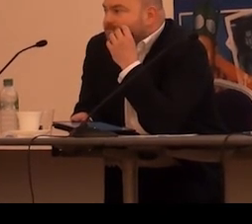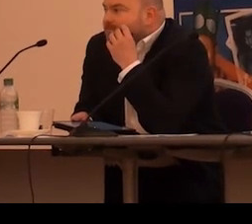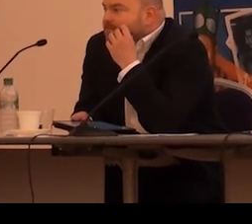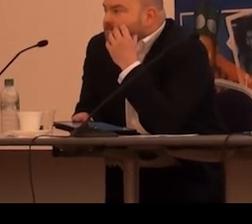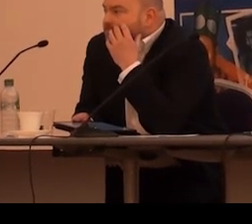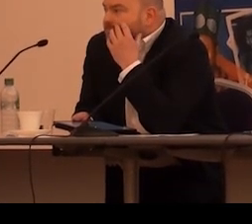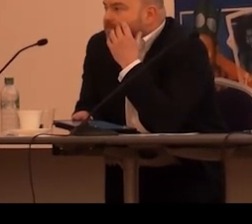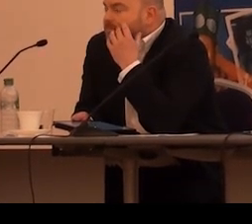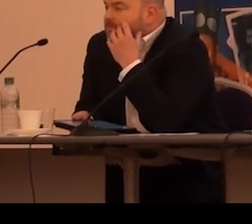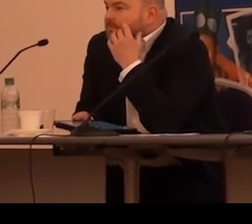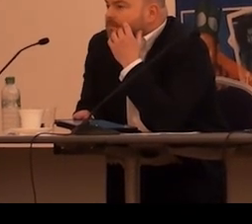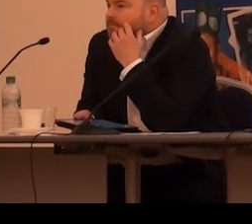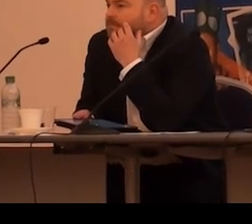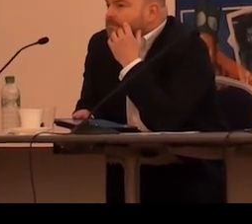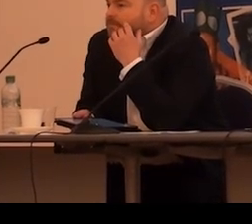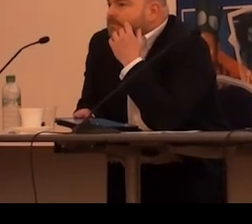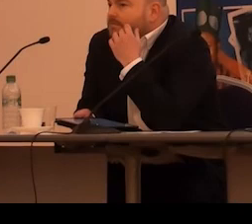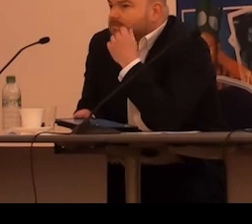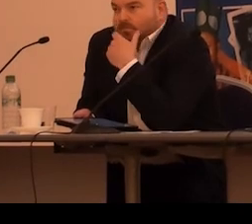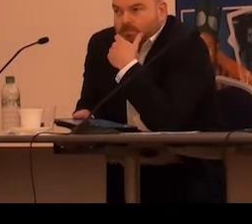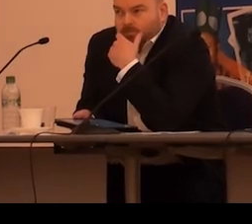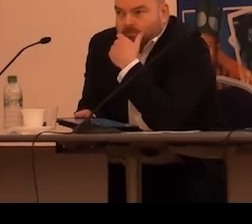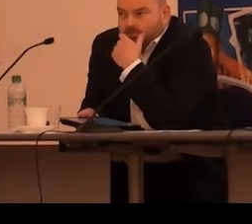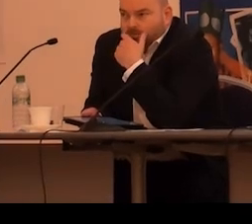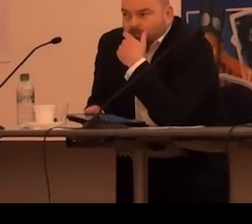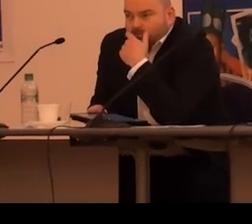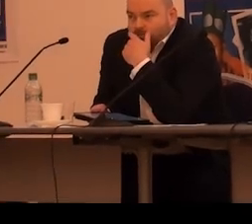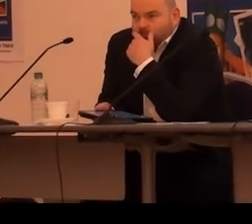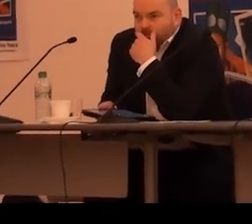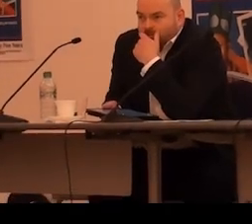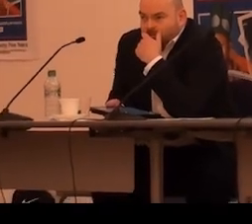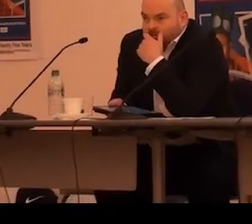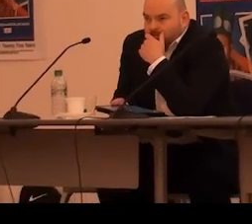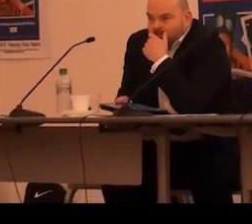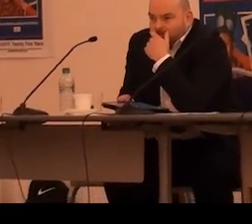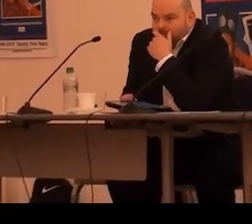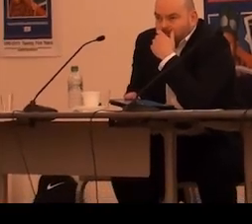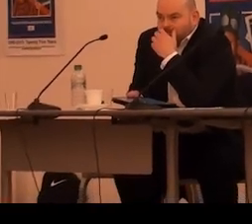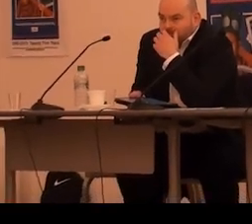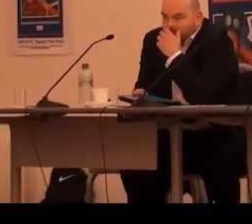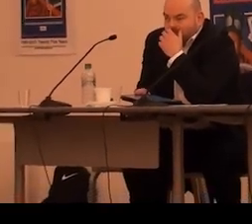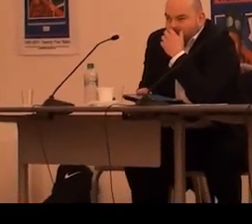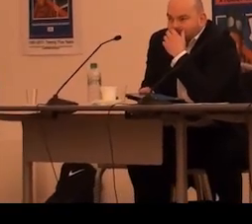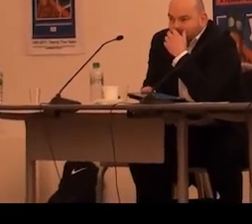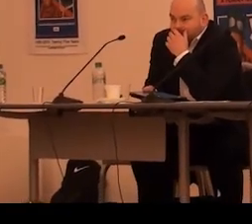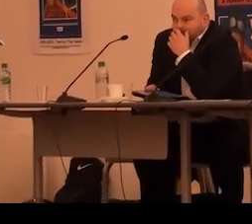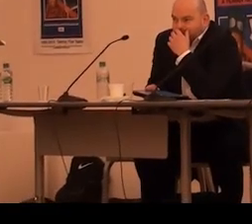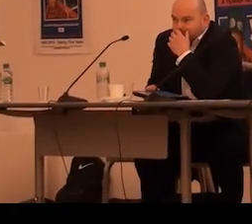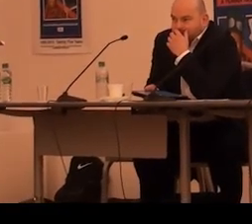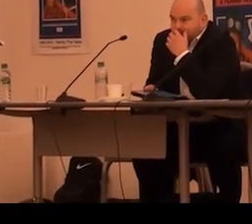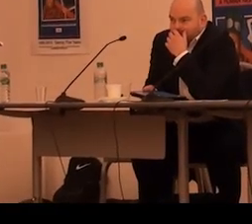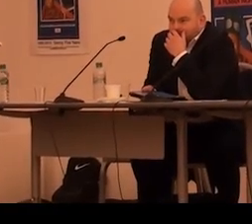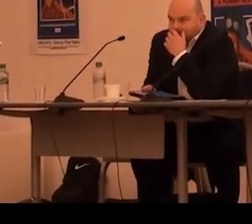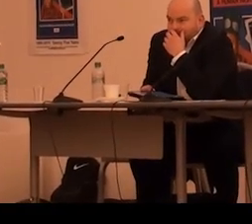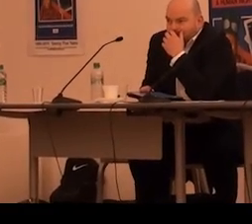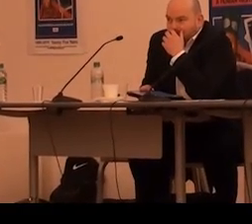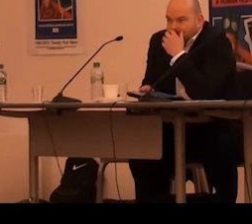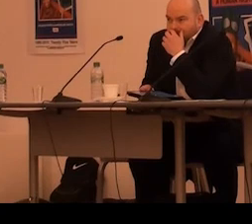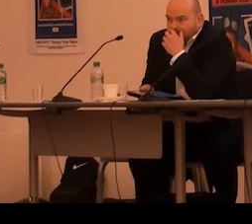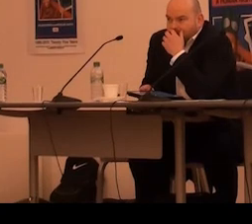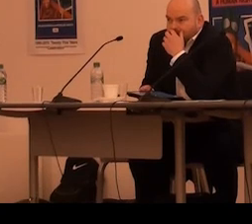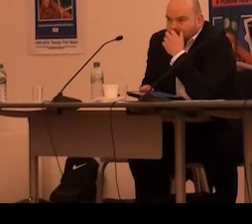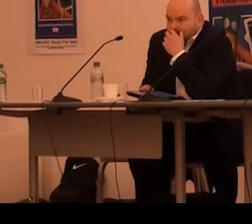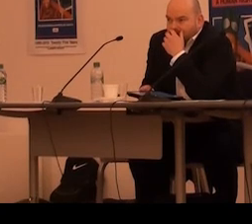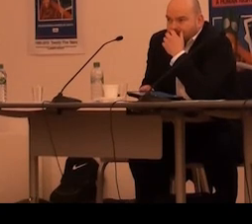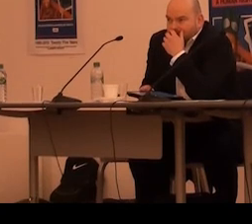into youngsters and teachers feeling a part of the place, and feeling as though they've got, again, their contribution to